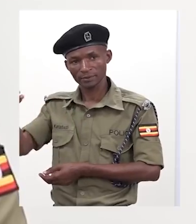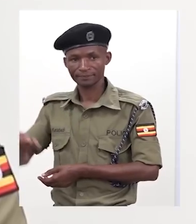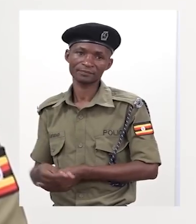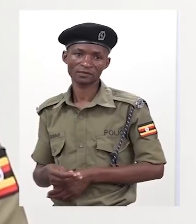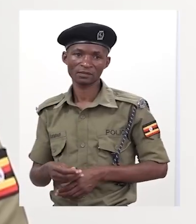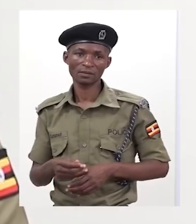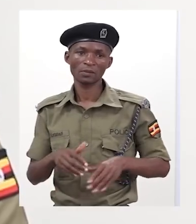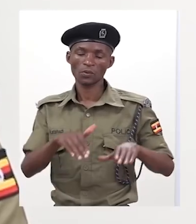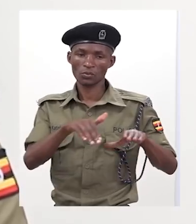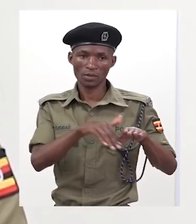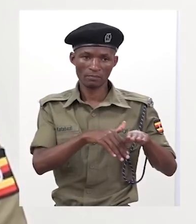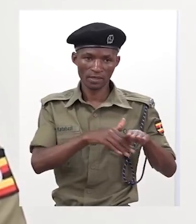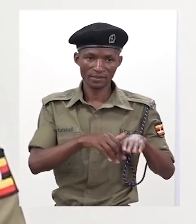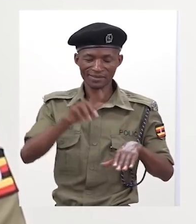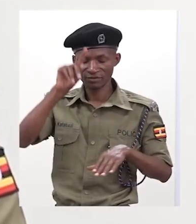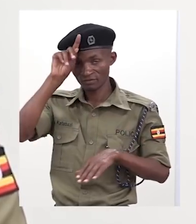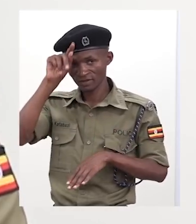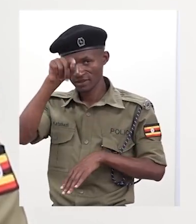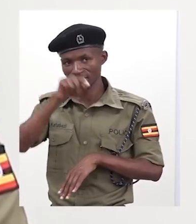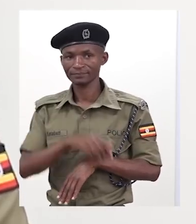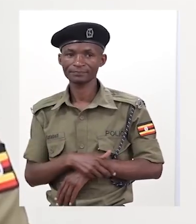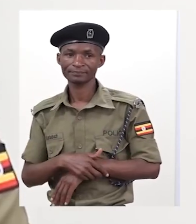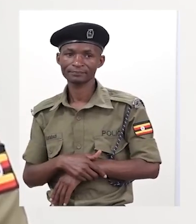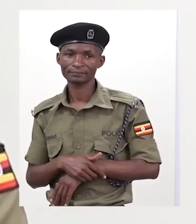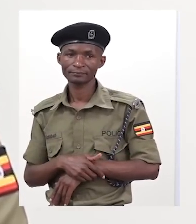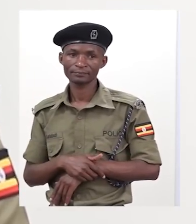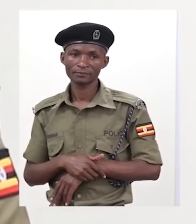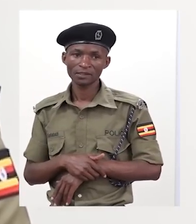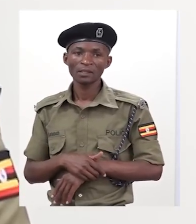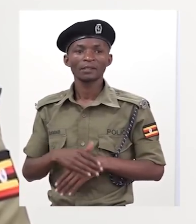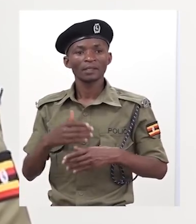members in those villages. We are